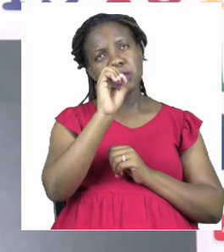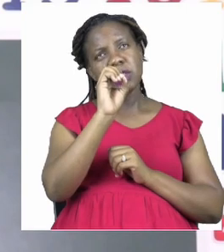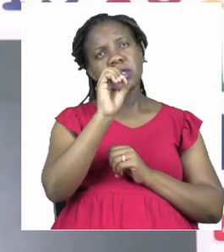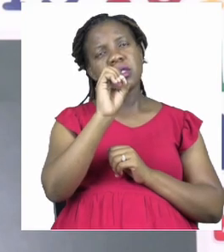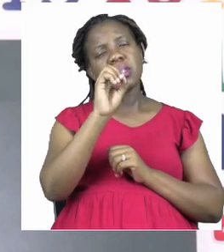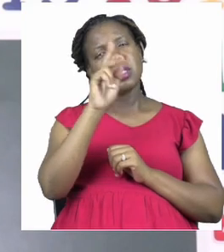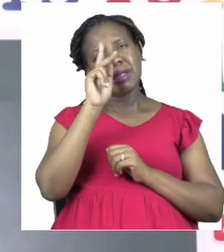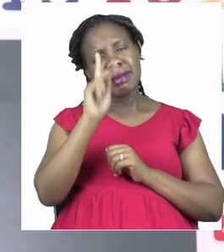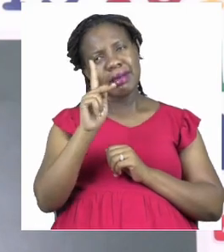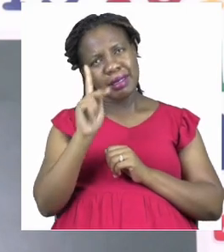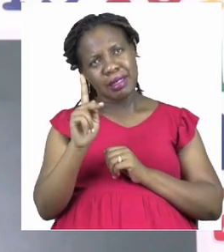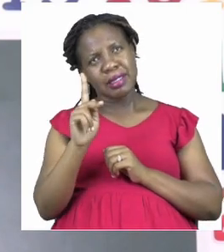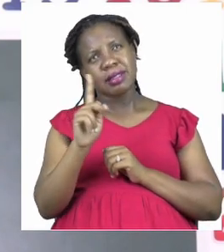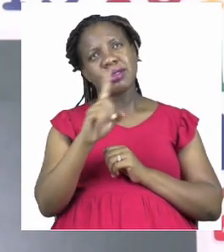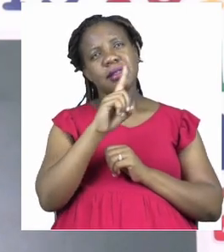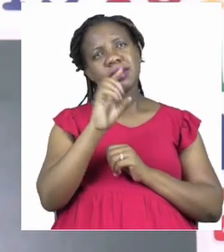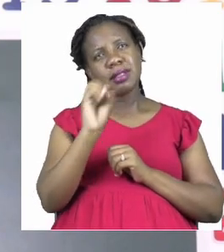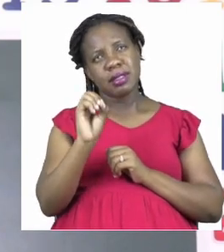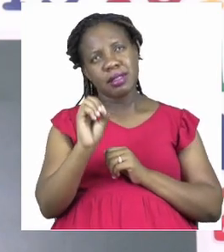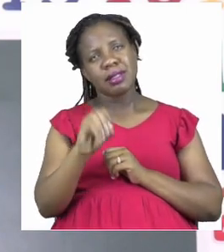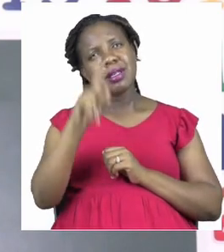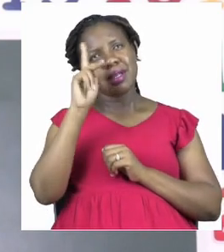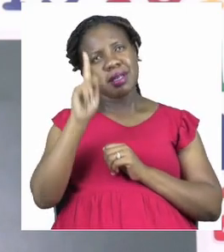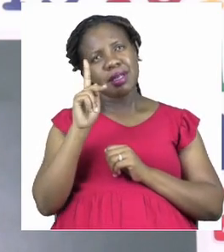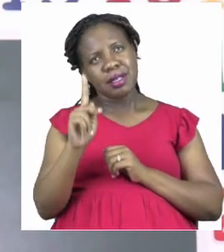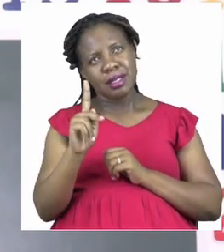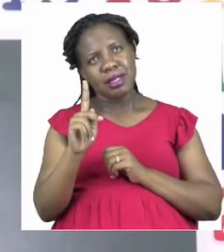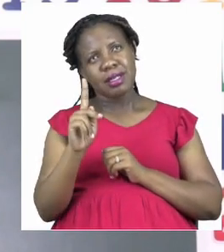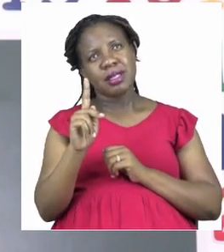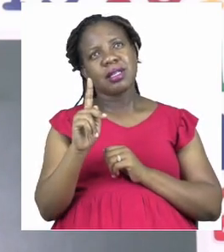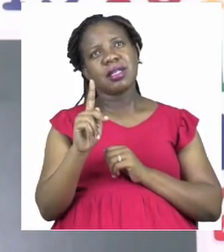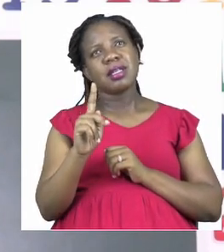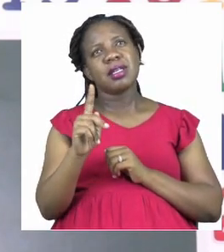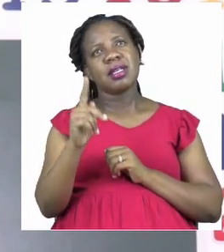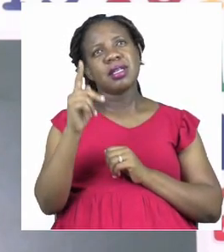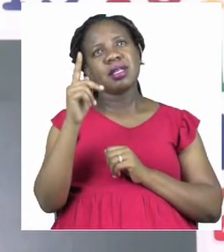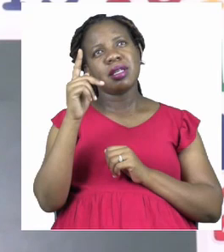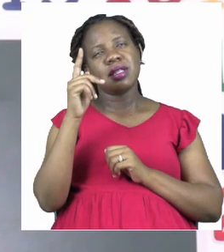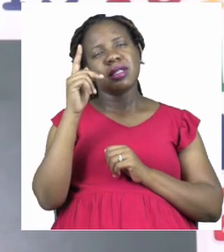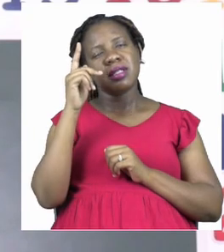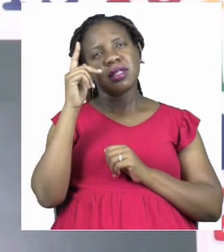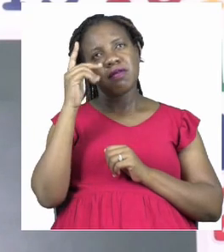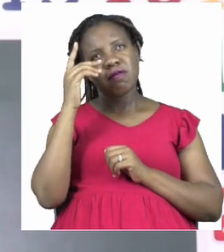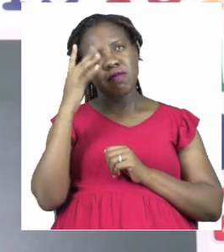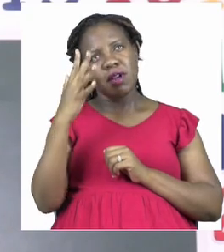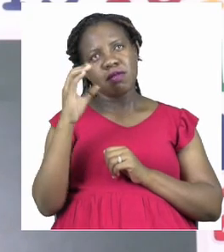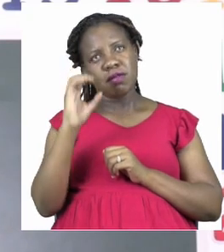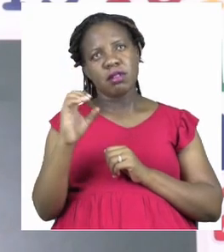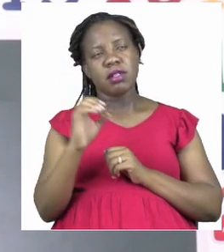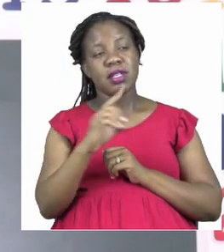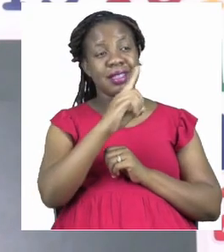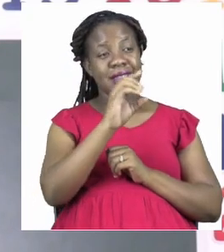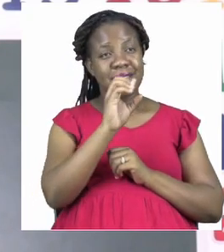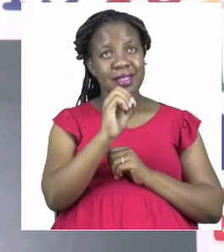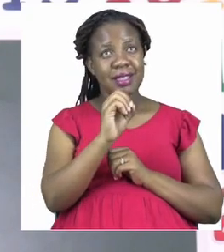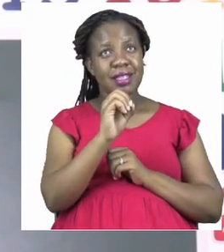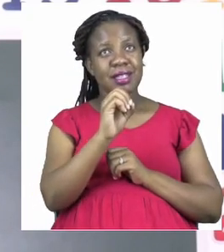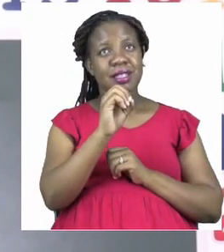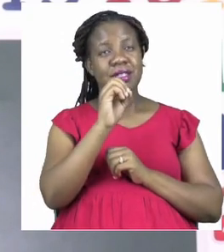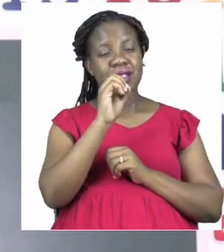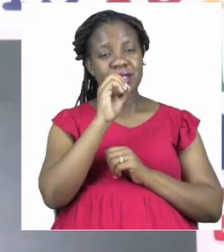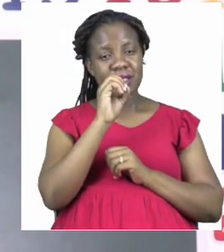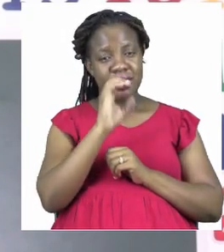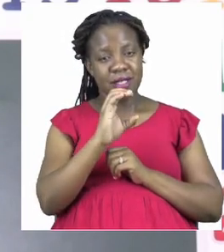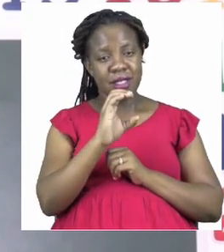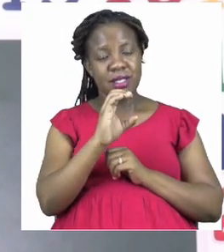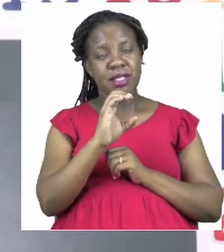and a 5-cent triangle to come up to 25. Now we're going to do